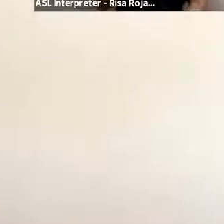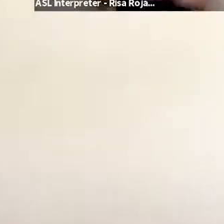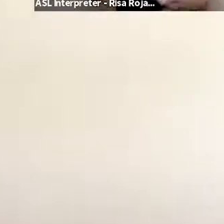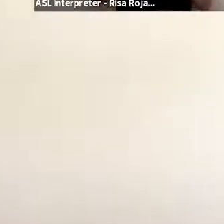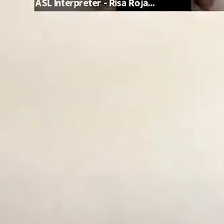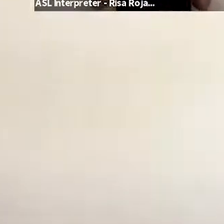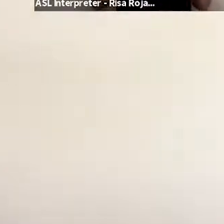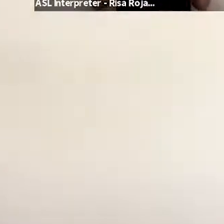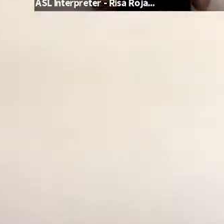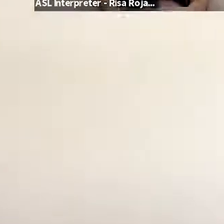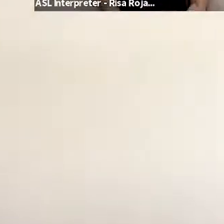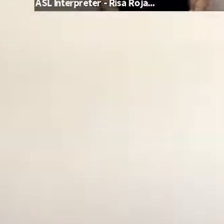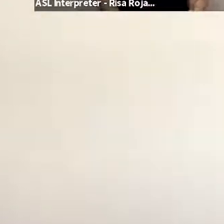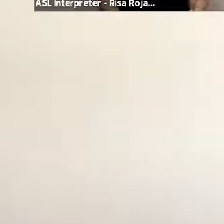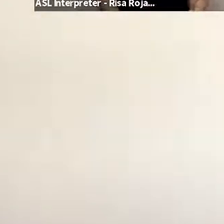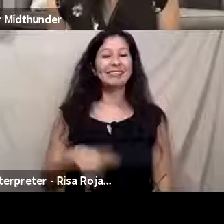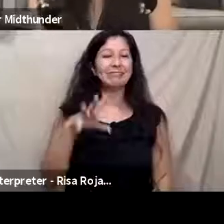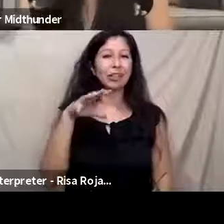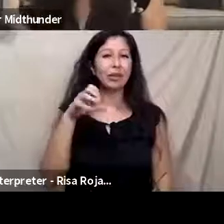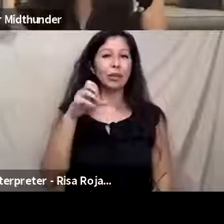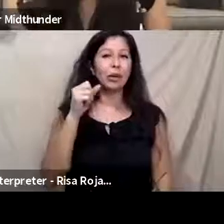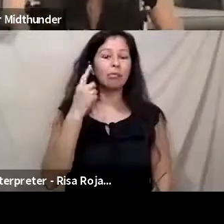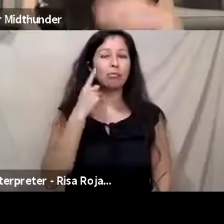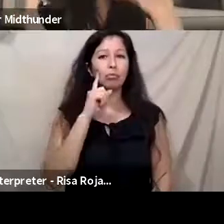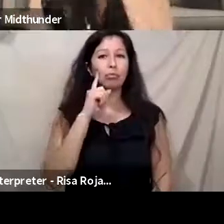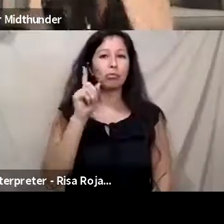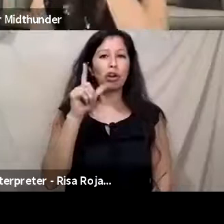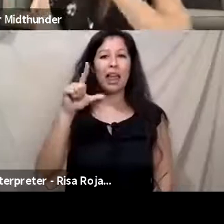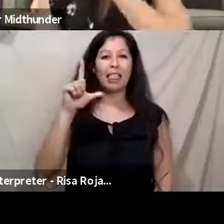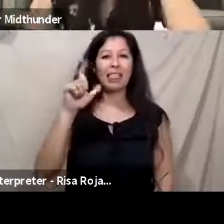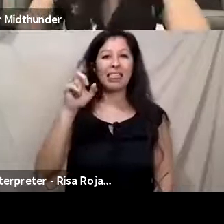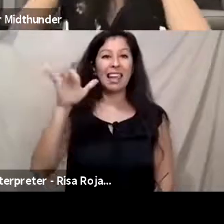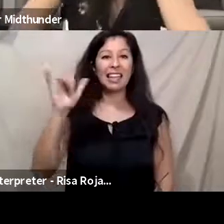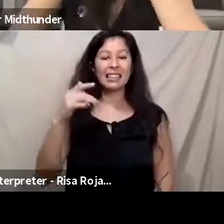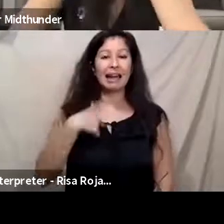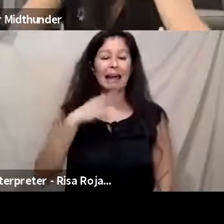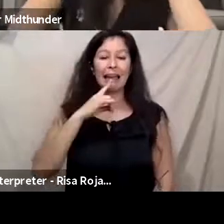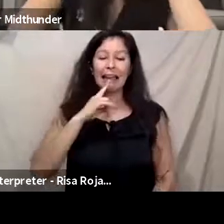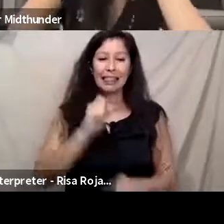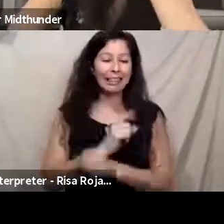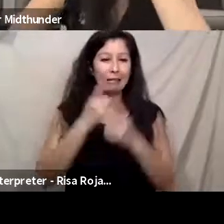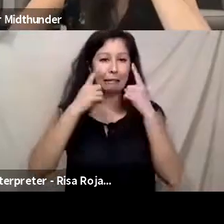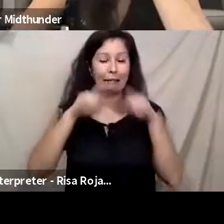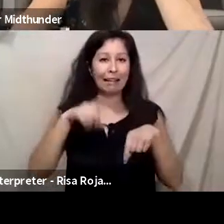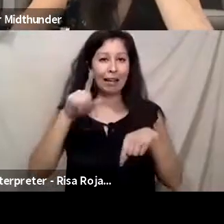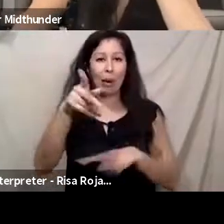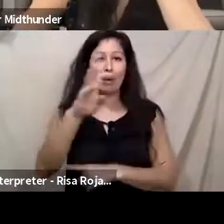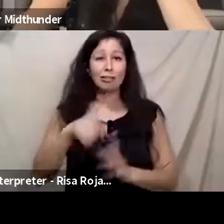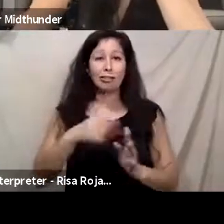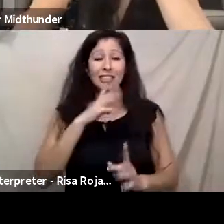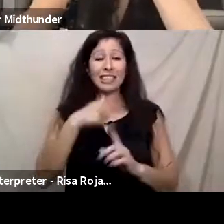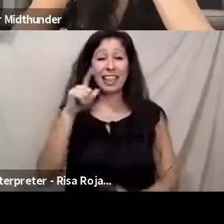for me, it was for the legacy. I literally started tearing up the second Pamela started talking. When she